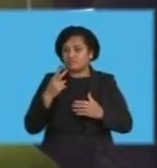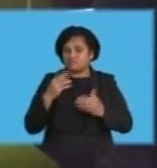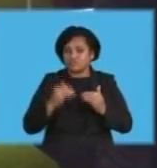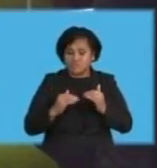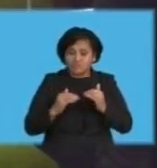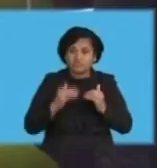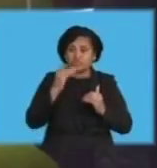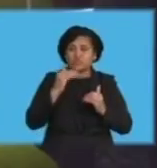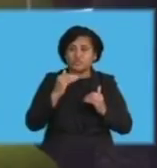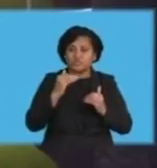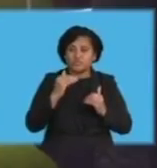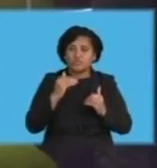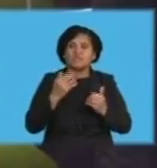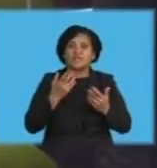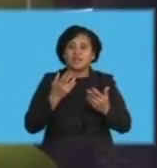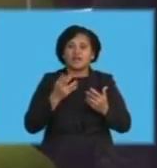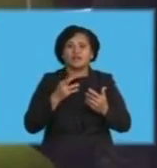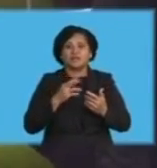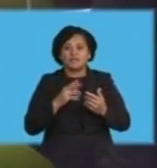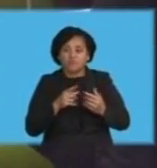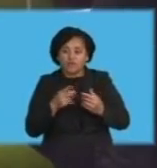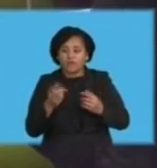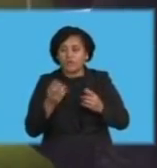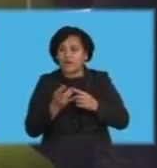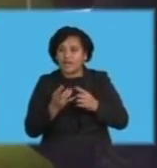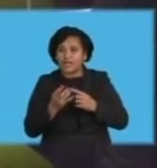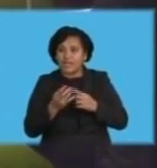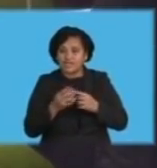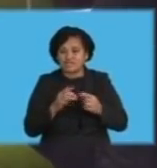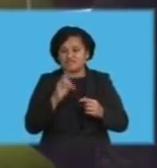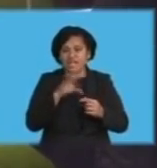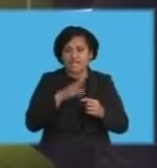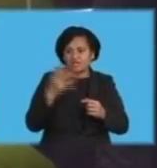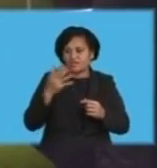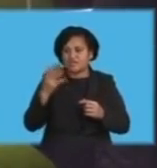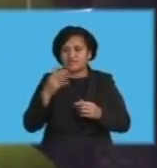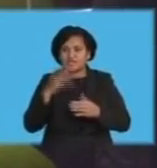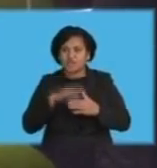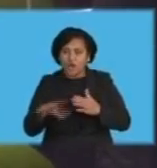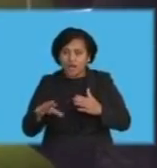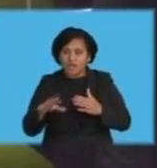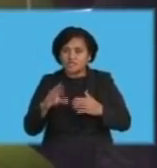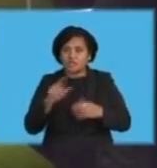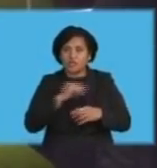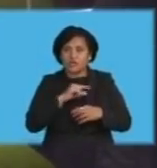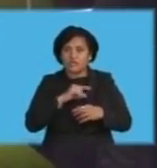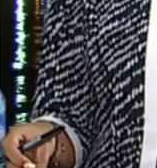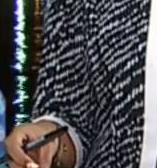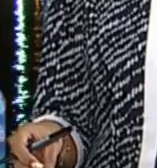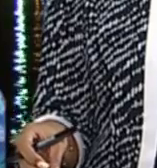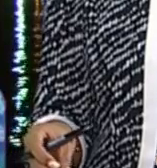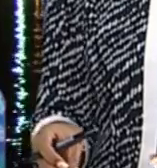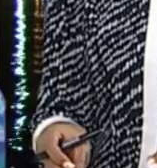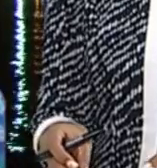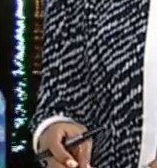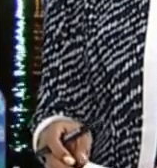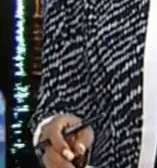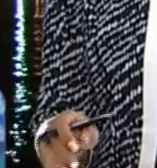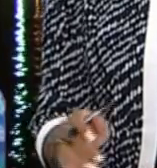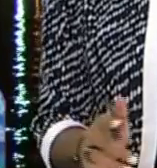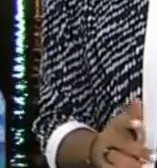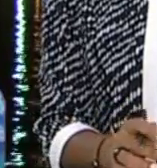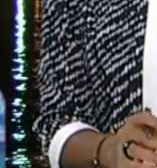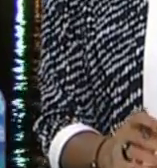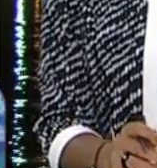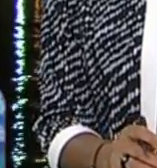In the case of building foreman, market wage rate currently is $10 to $15 an hour. Qualified electricians, $8 to $10 an hour. The Fiji